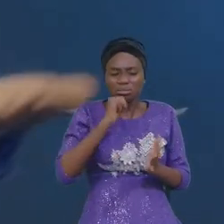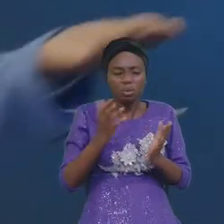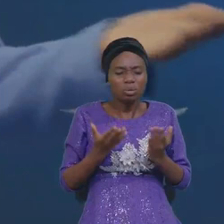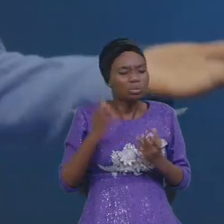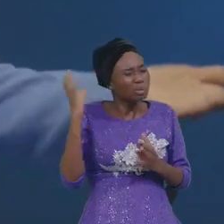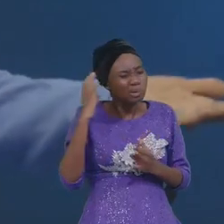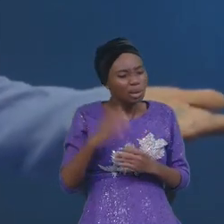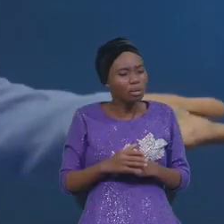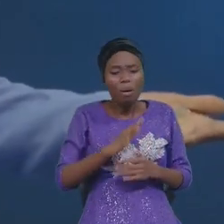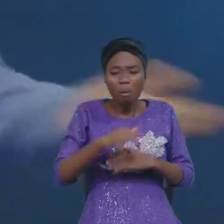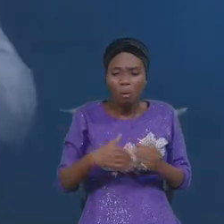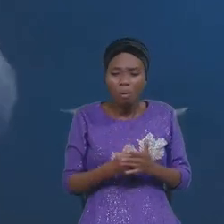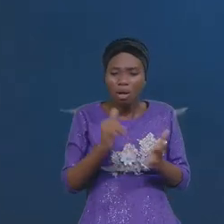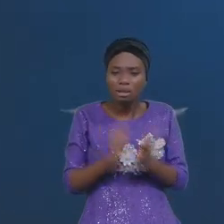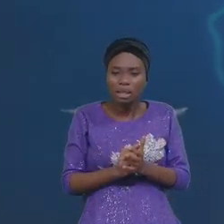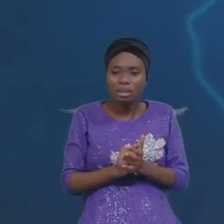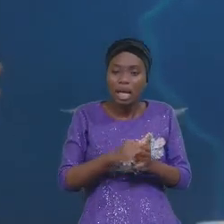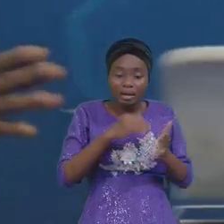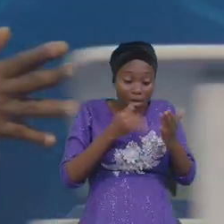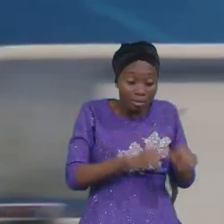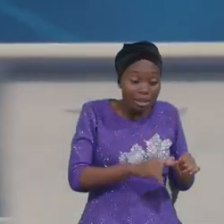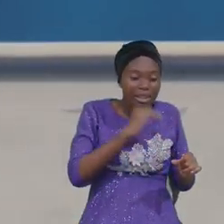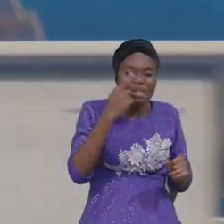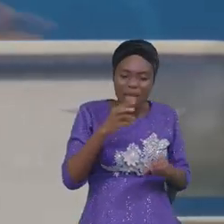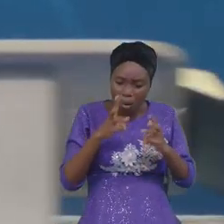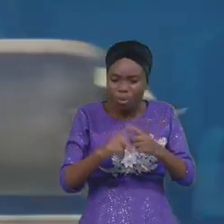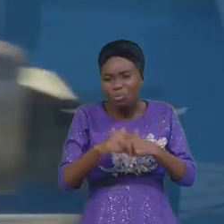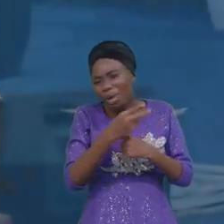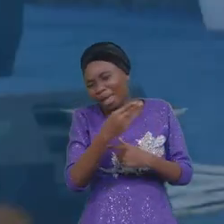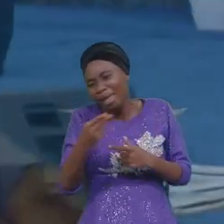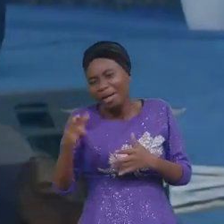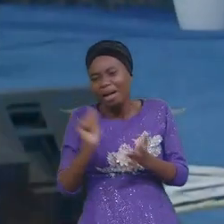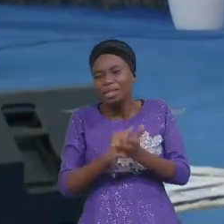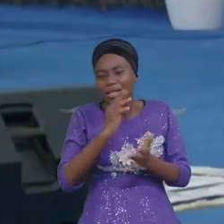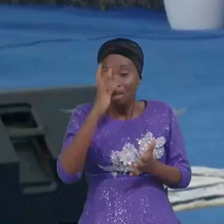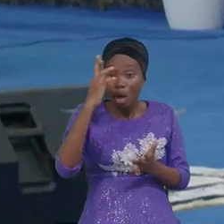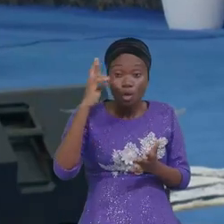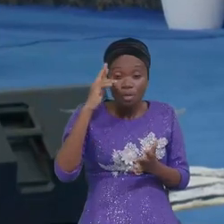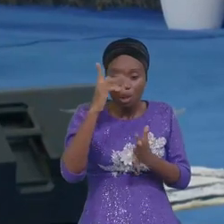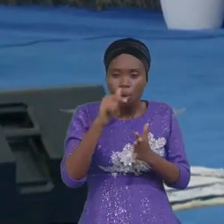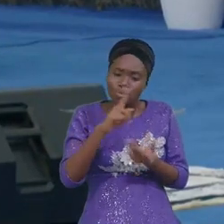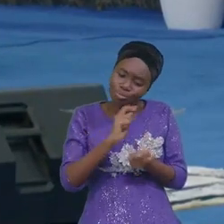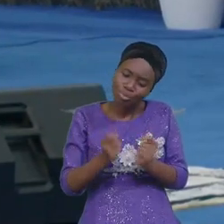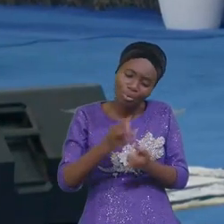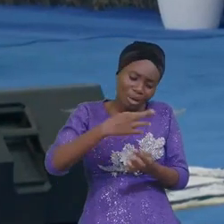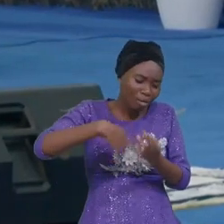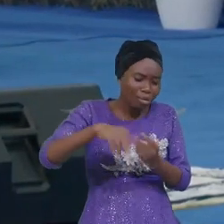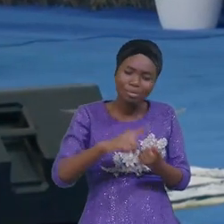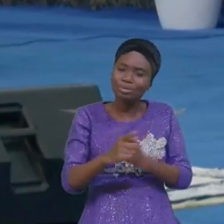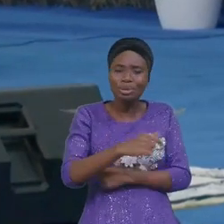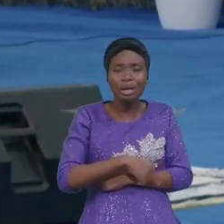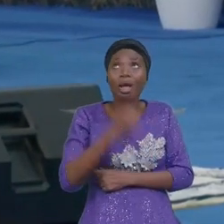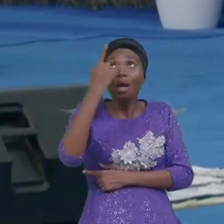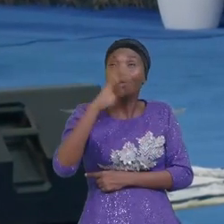remains is the way to hell. And that's the reason why, turn around today. God is not